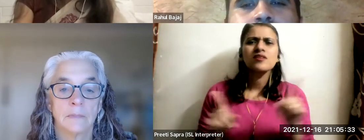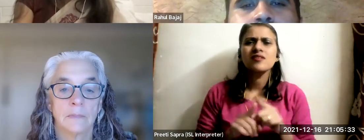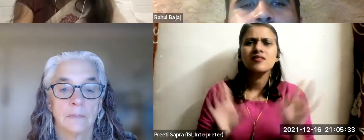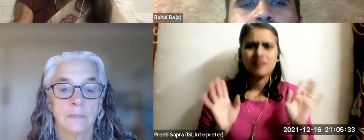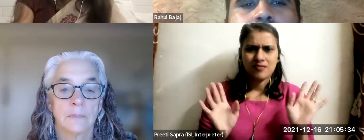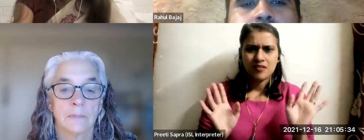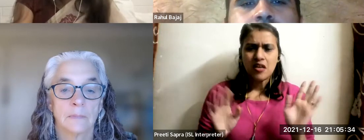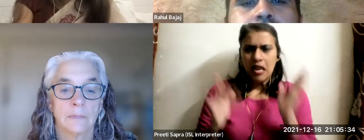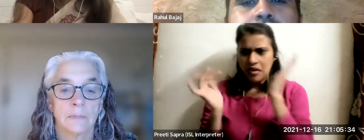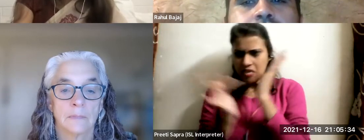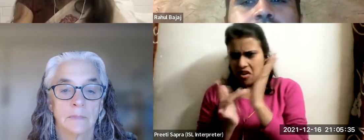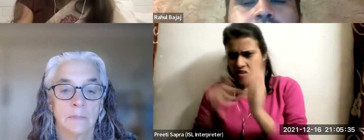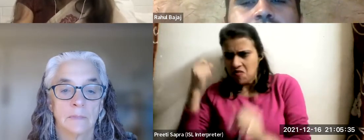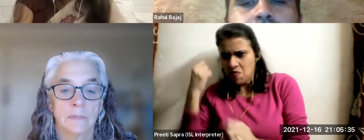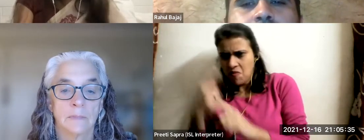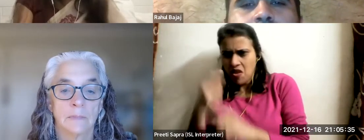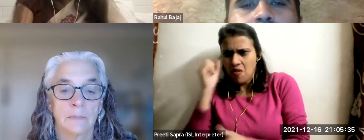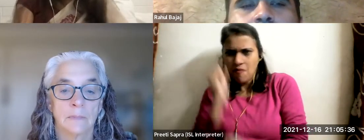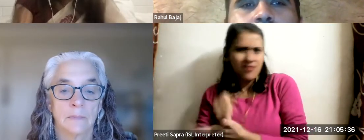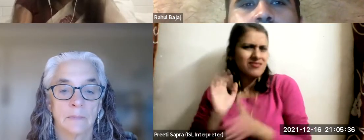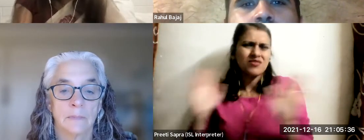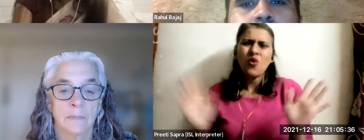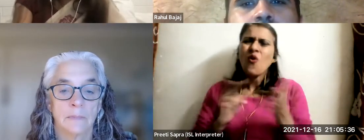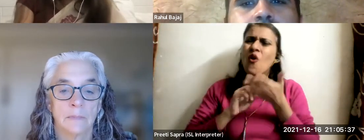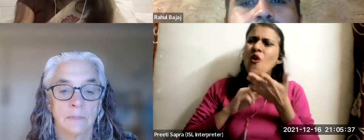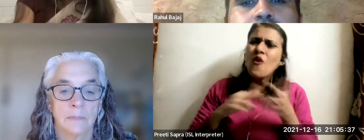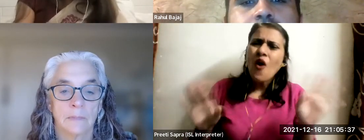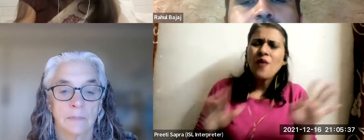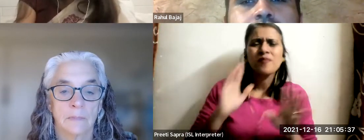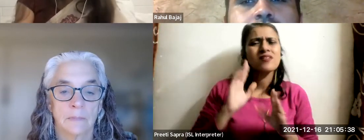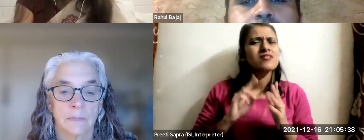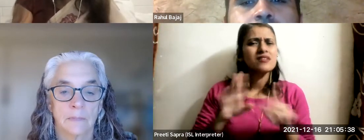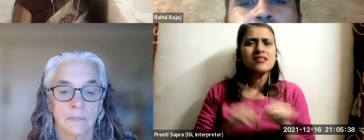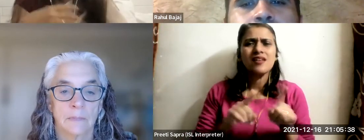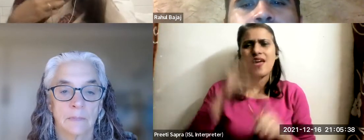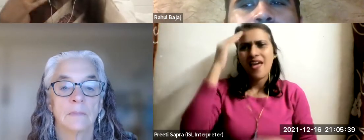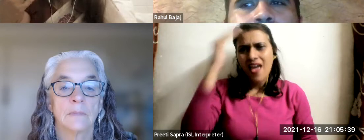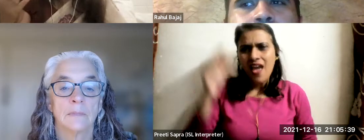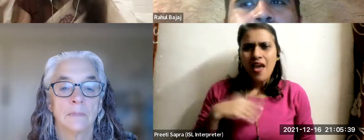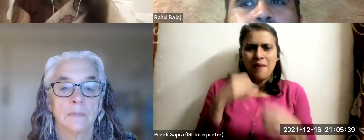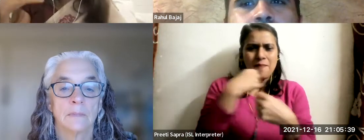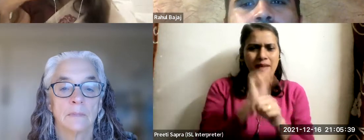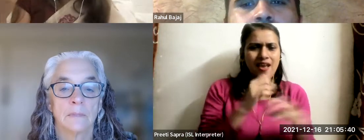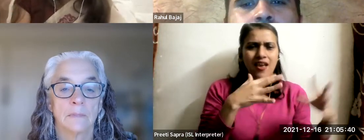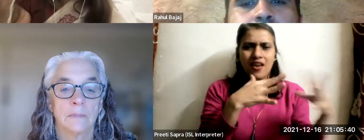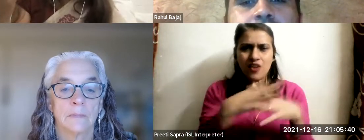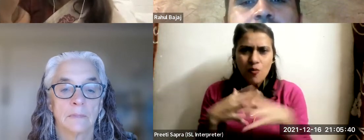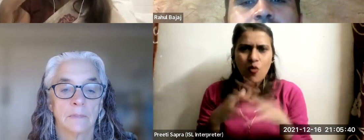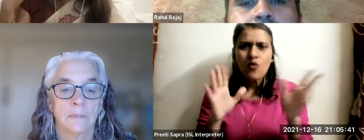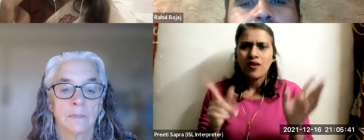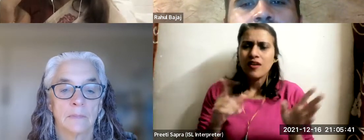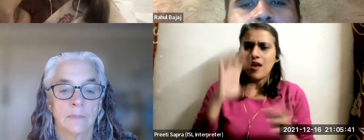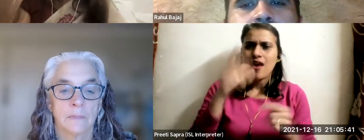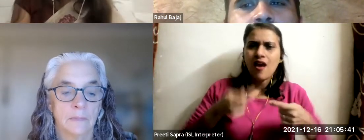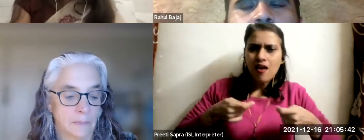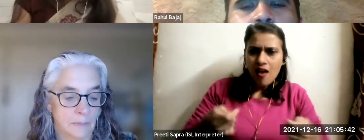to be technical. They just need to say, hey, I went on your website. I actually added, 2 dresses to the cart, but I